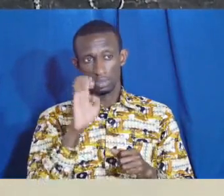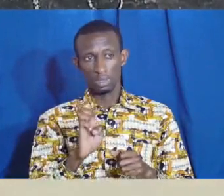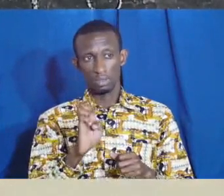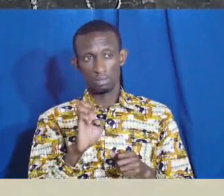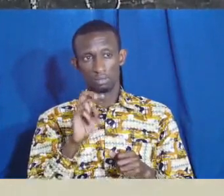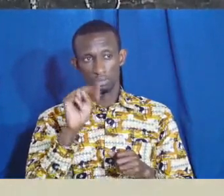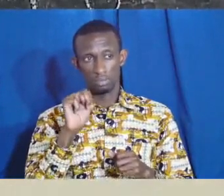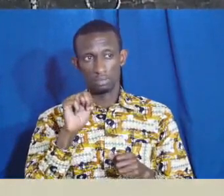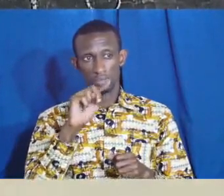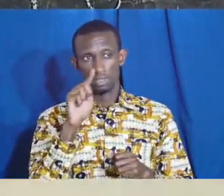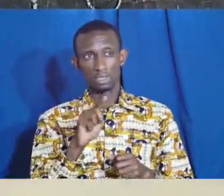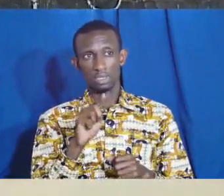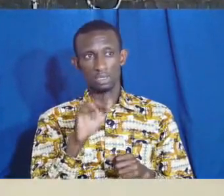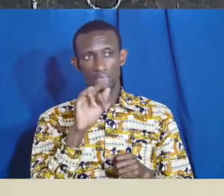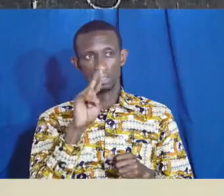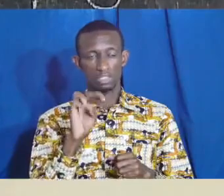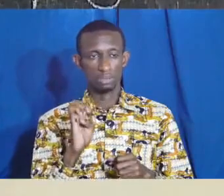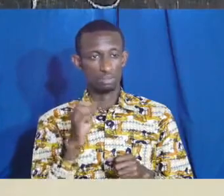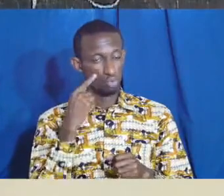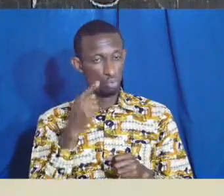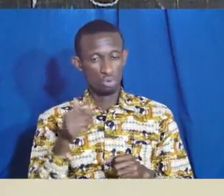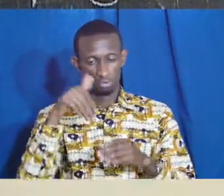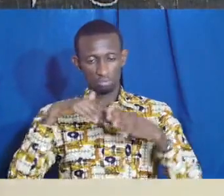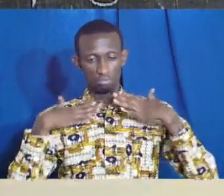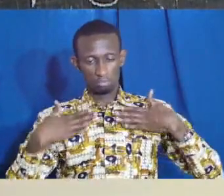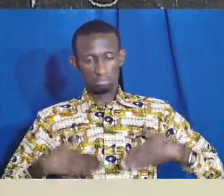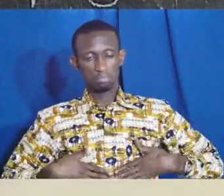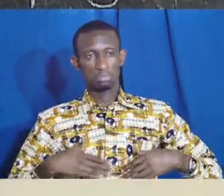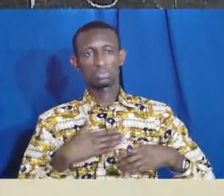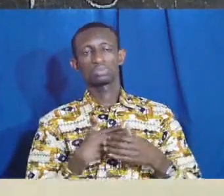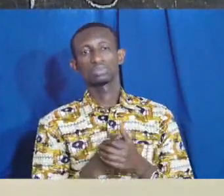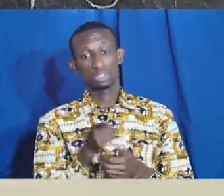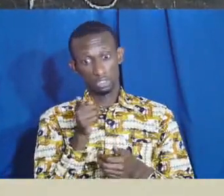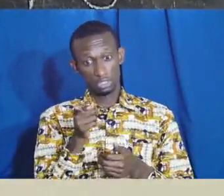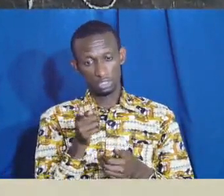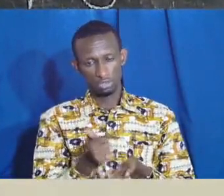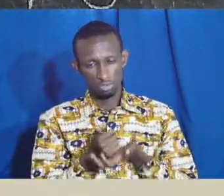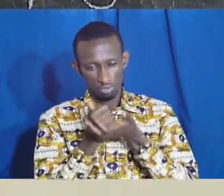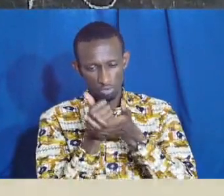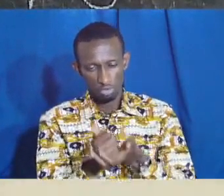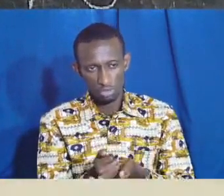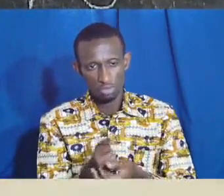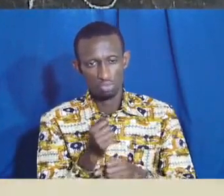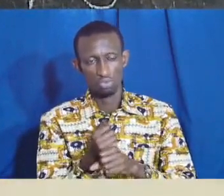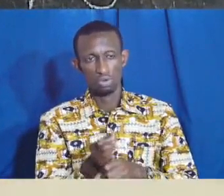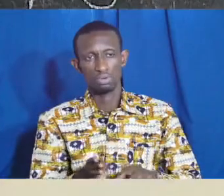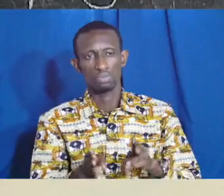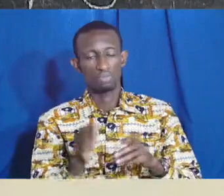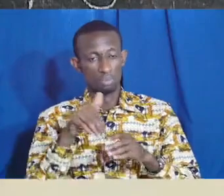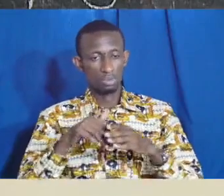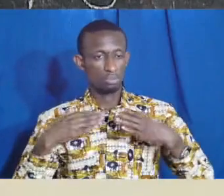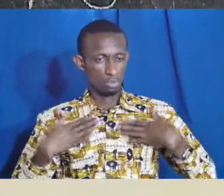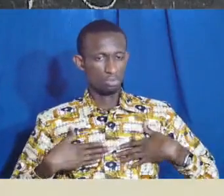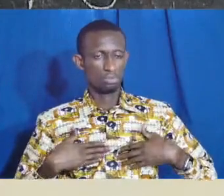perform a function of breaking down food into simple particles to be absorbed into the body,